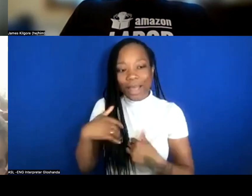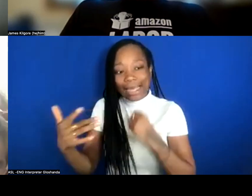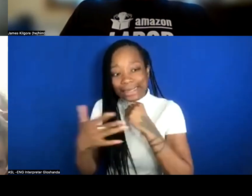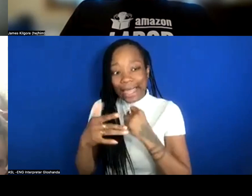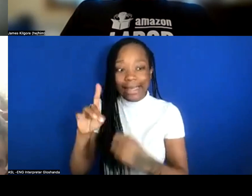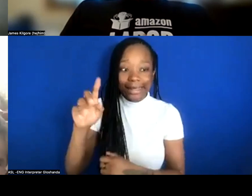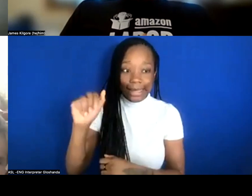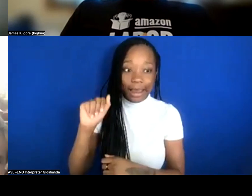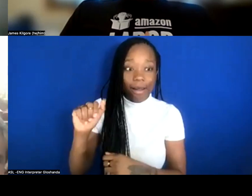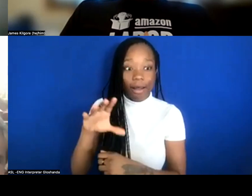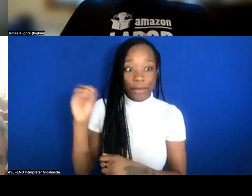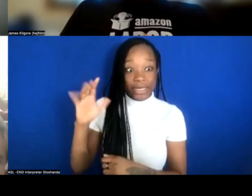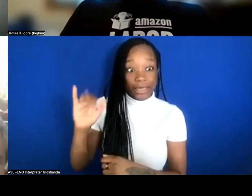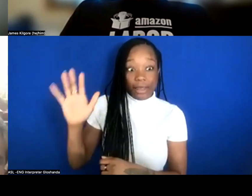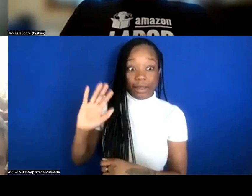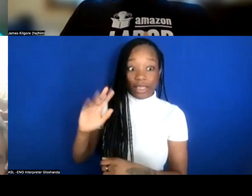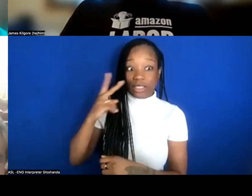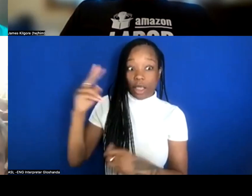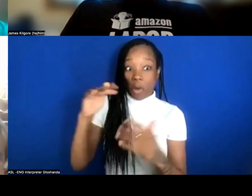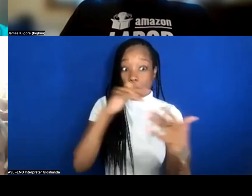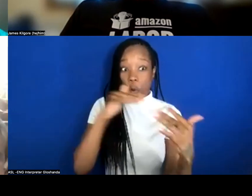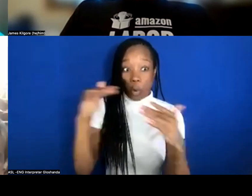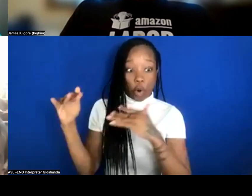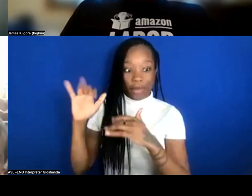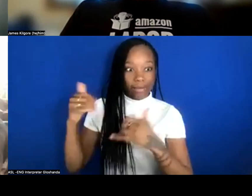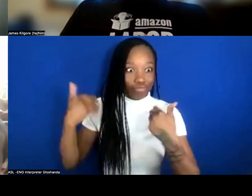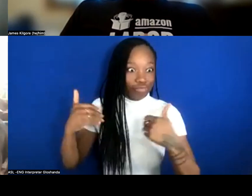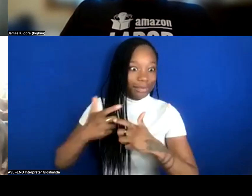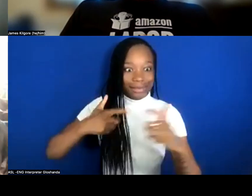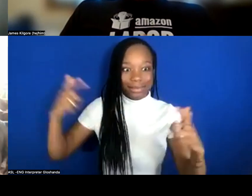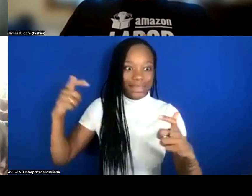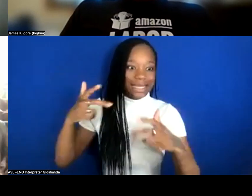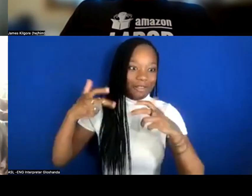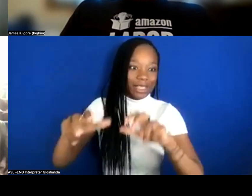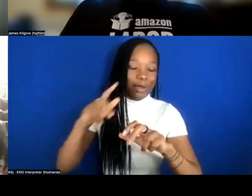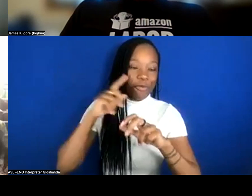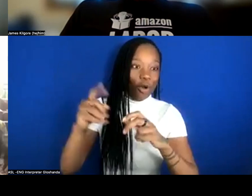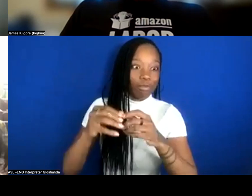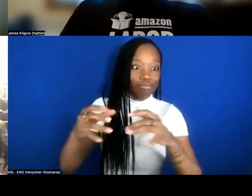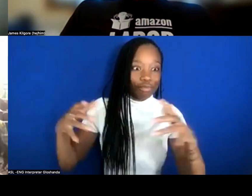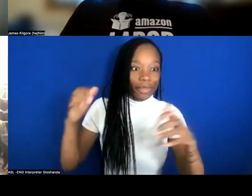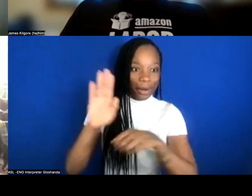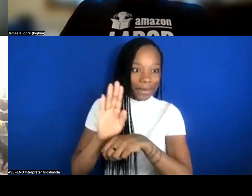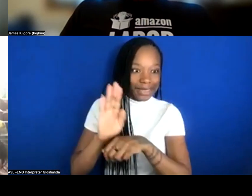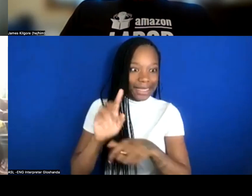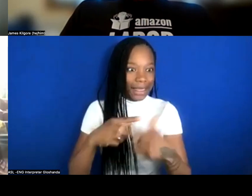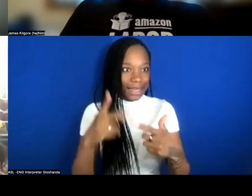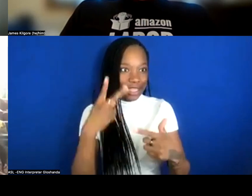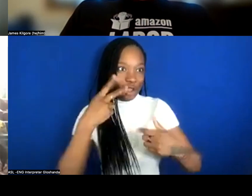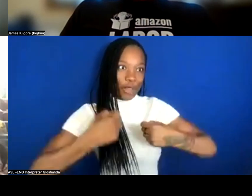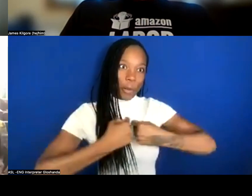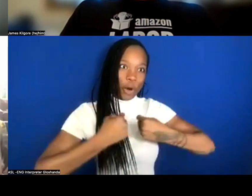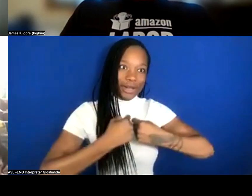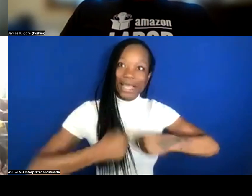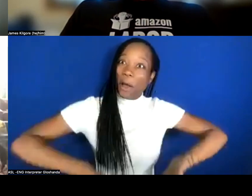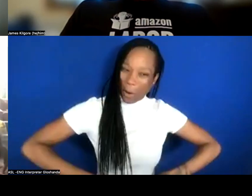first saw war as a big investment, right, in terms of growing their business, then saw a militarized border, and now we're like, okay, let's go in